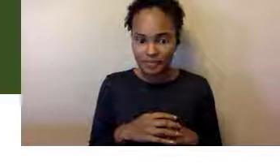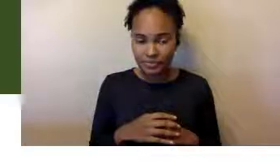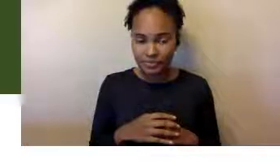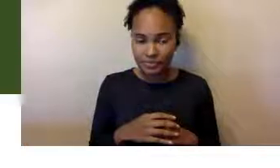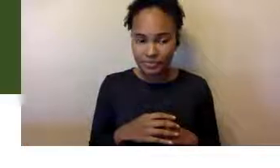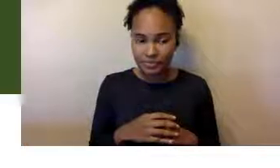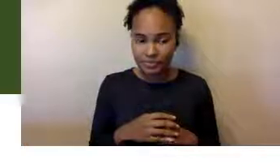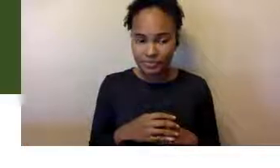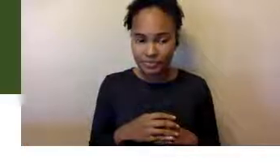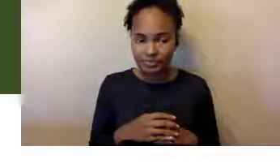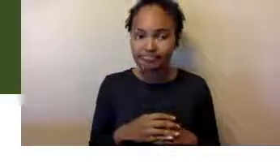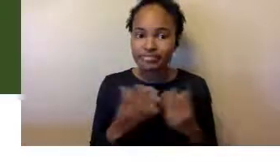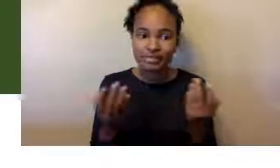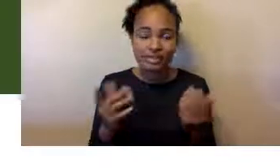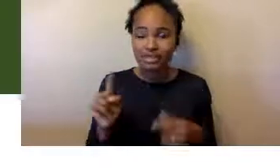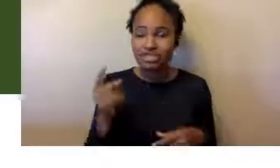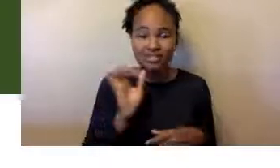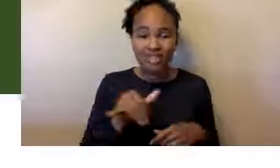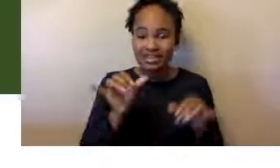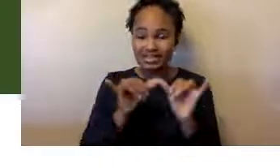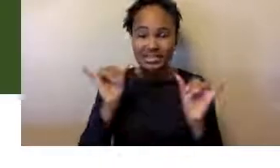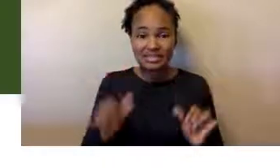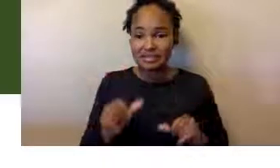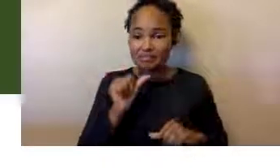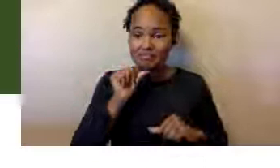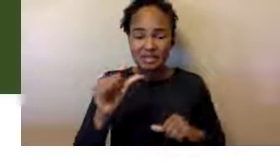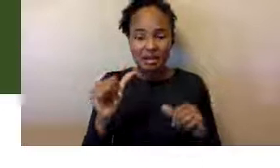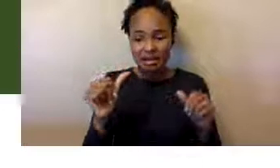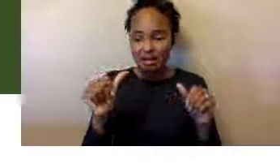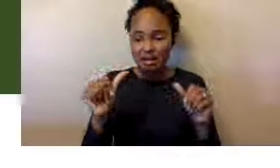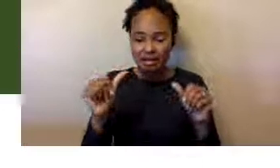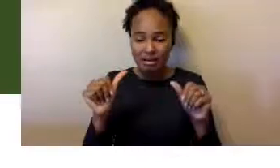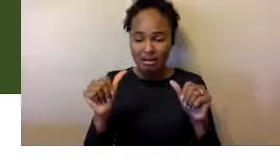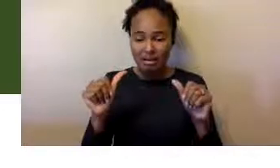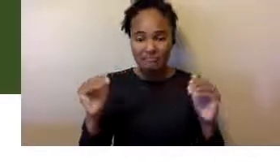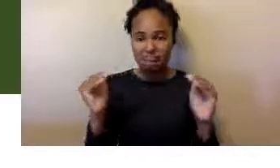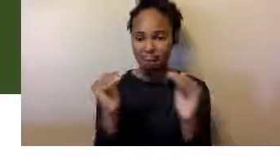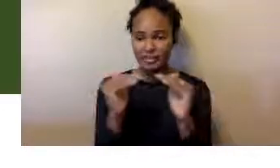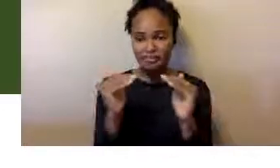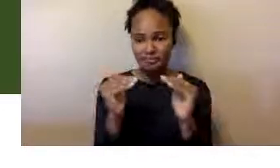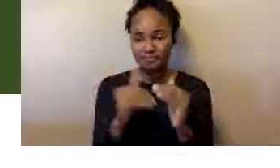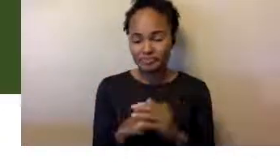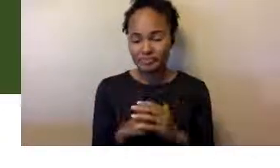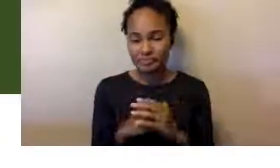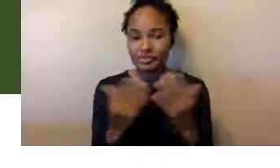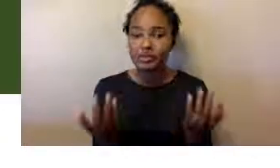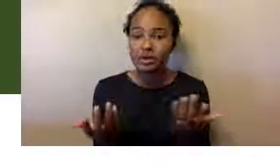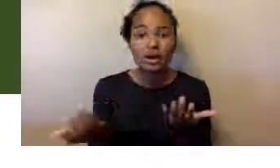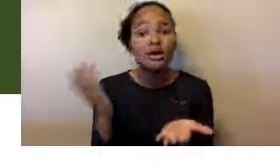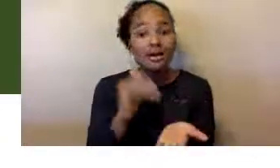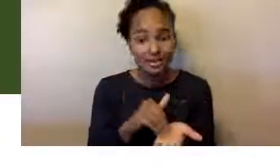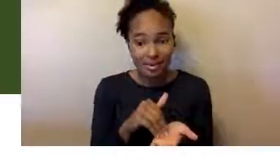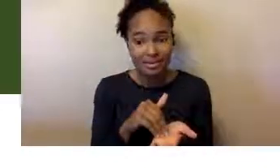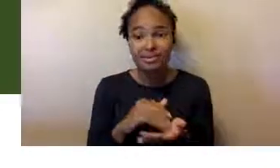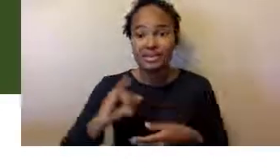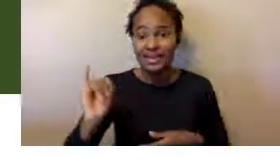an inadequate system when you compare it to the physical healthcare system. So again, that has the